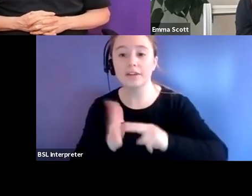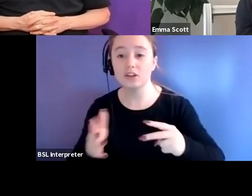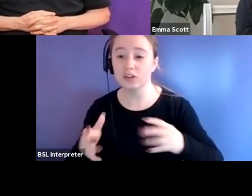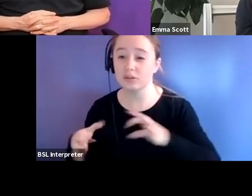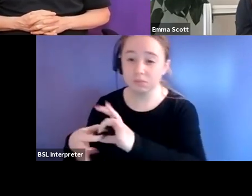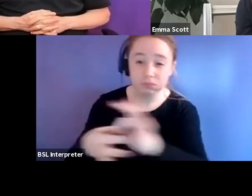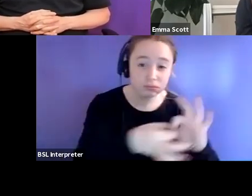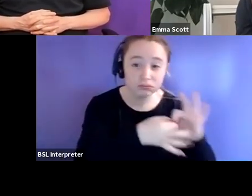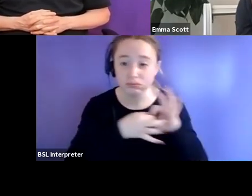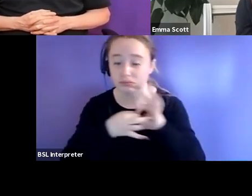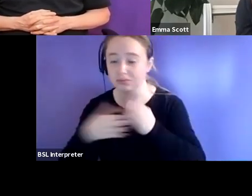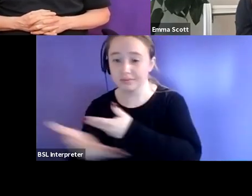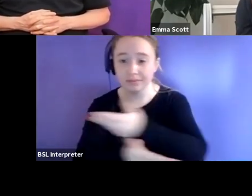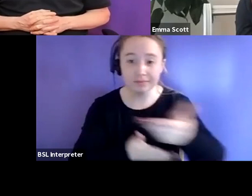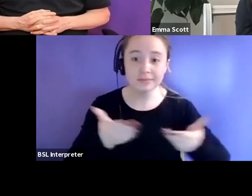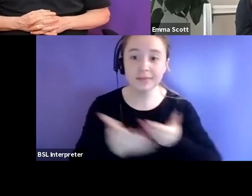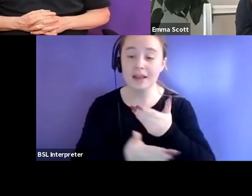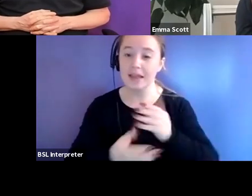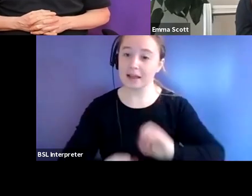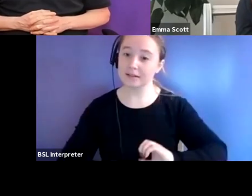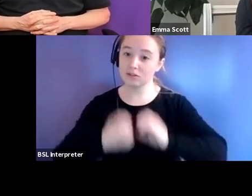developing the place principle,